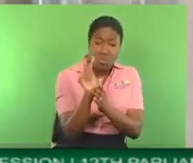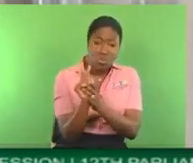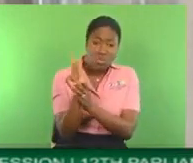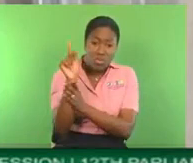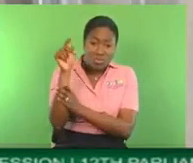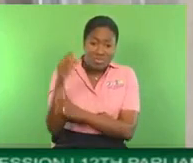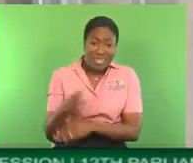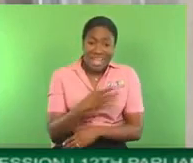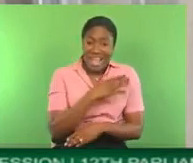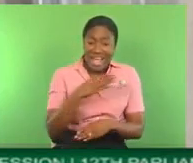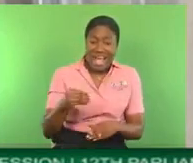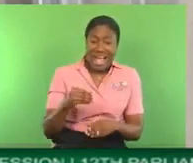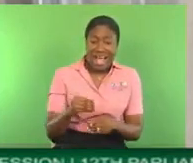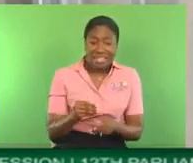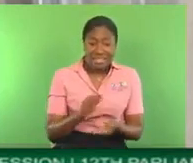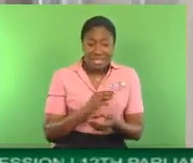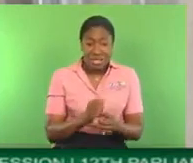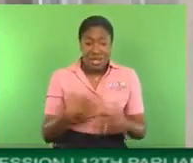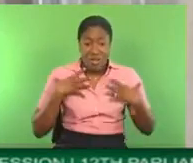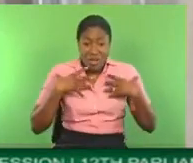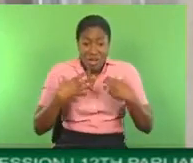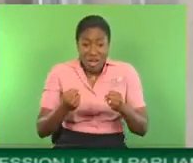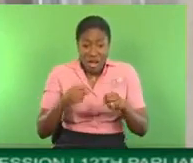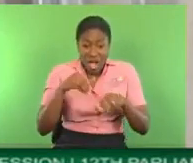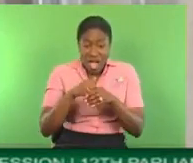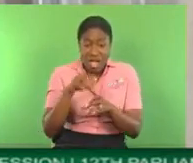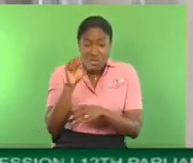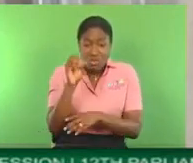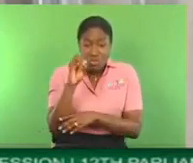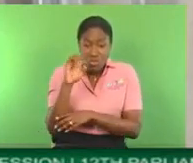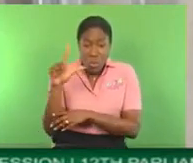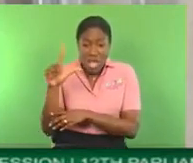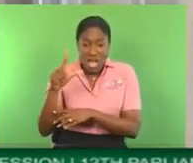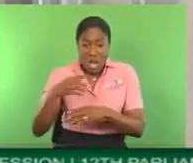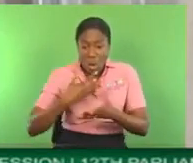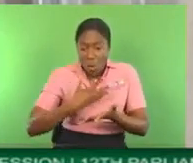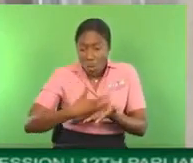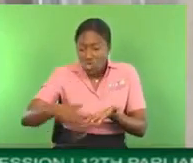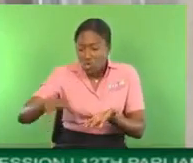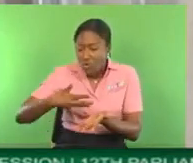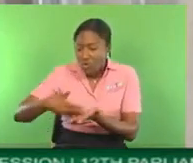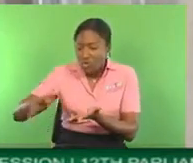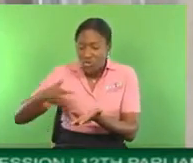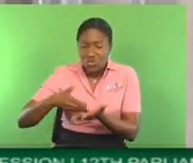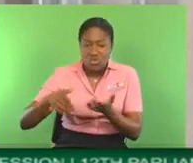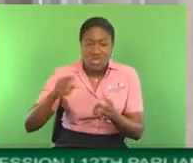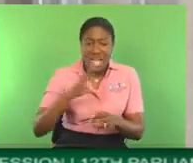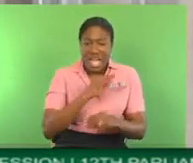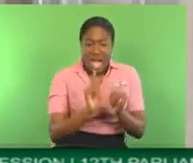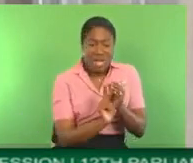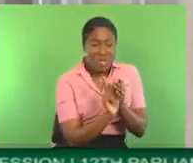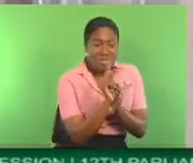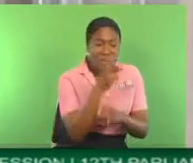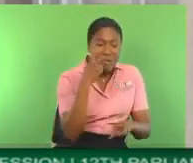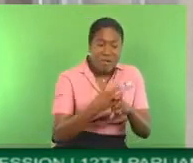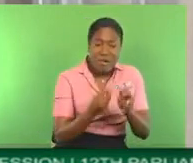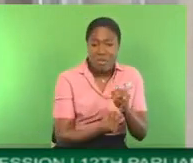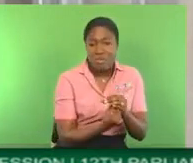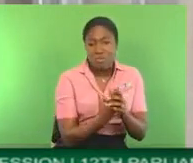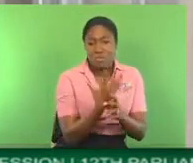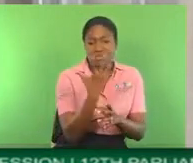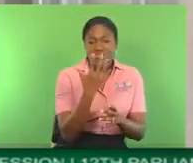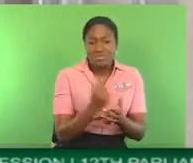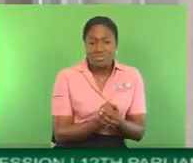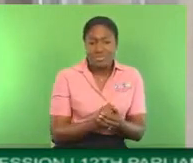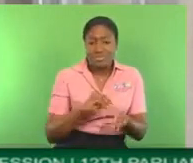often eroded away, making it difficult to cultivate for a future crop. This not only leads to immediate